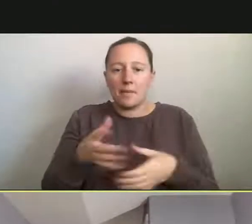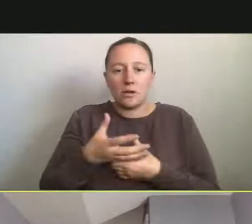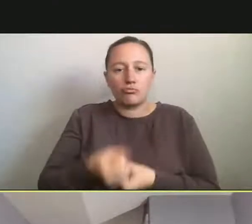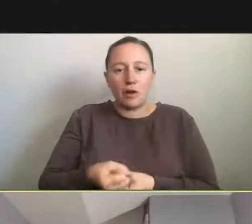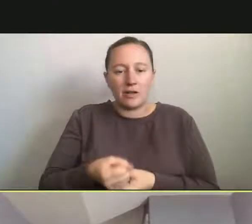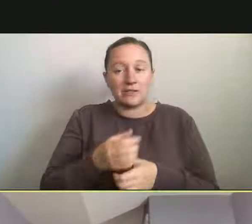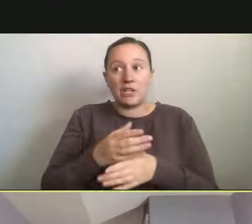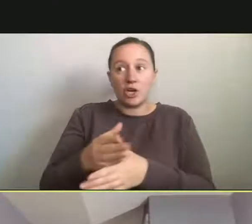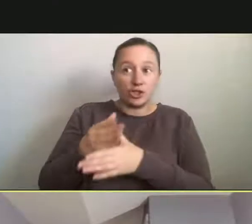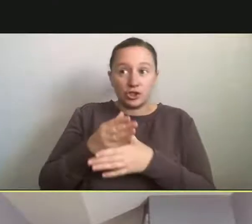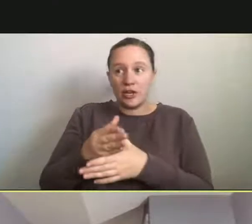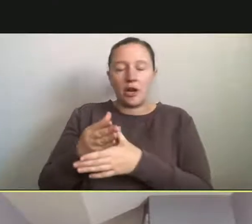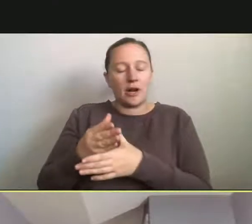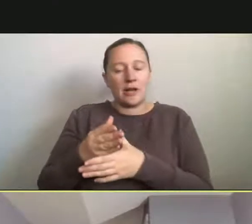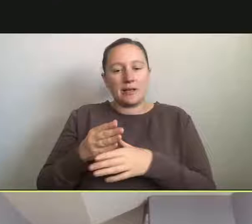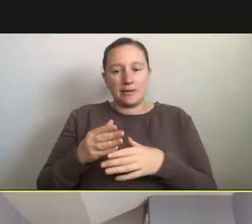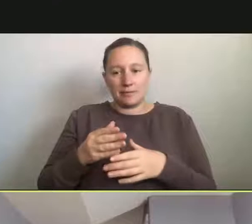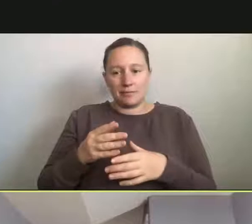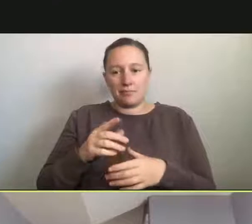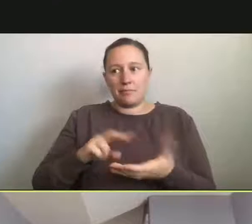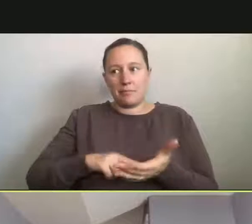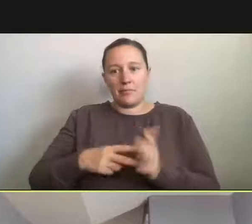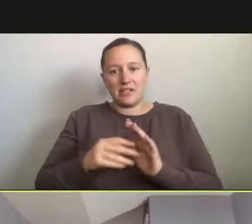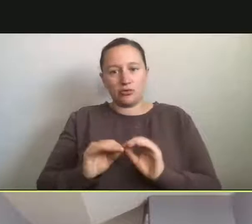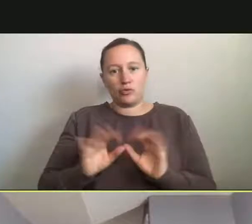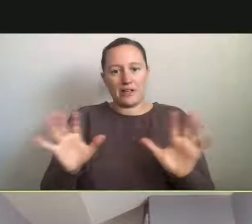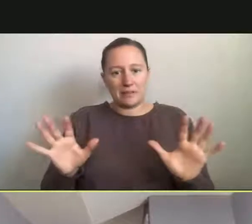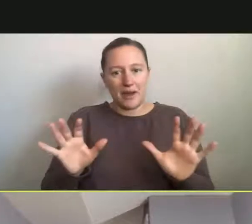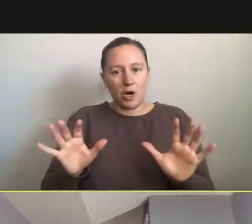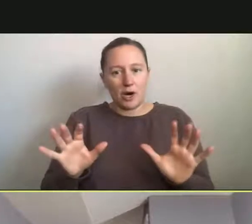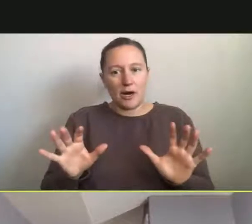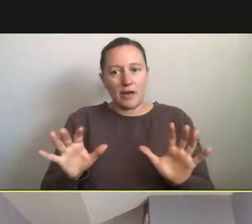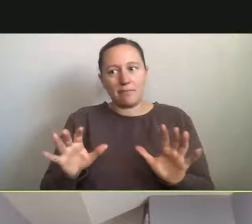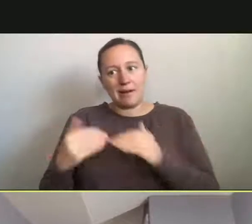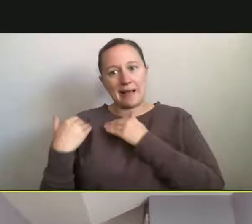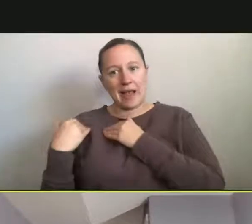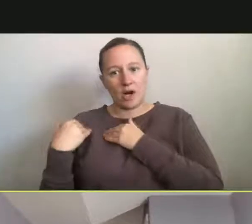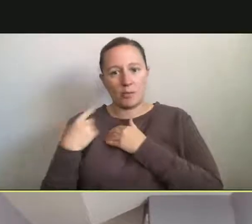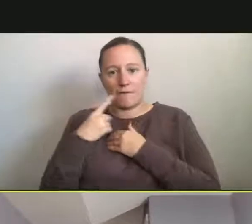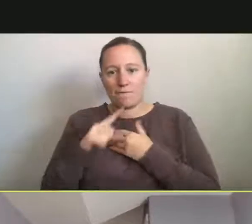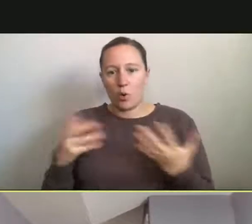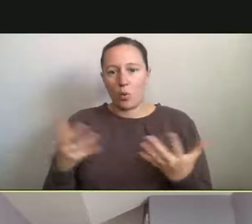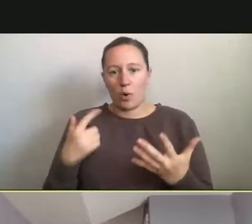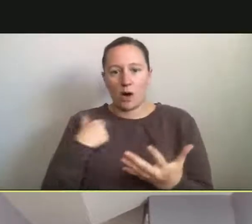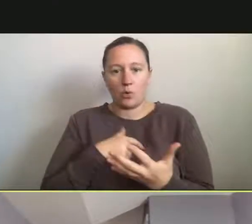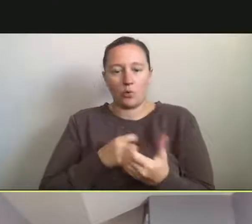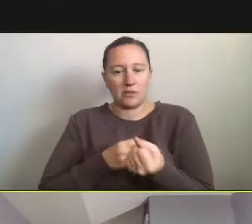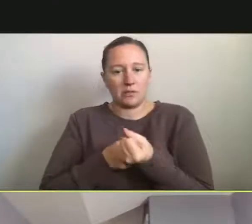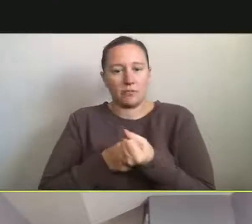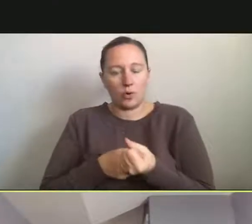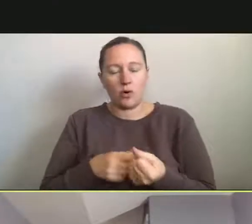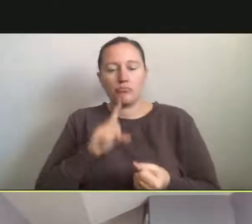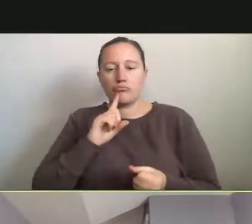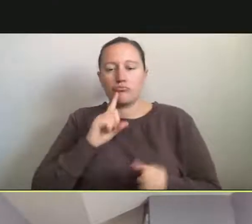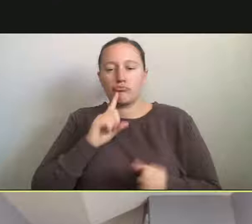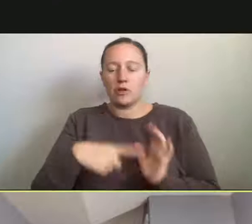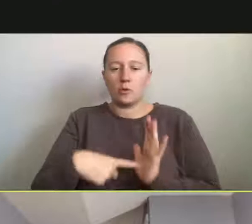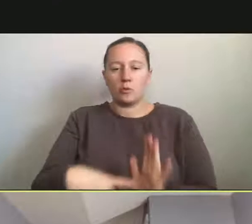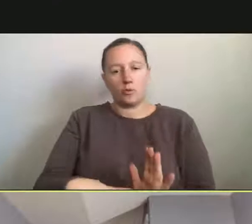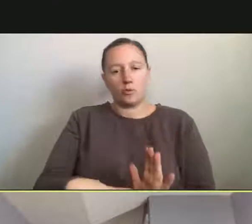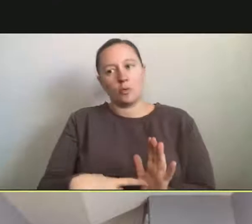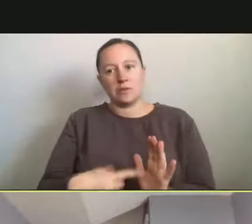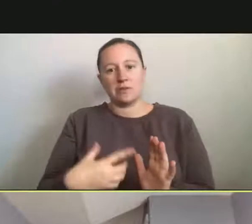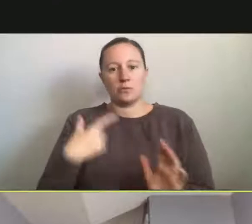helps to foster transparency and accountability in the research we support and demonstrates good stewardship